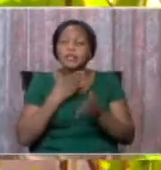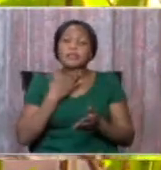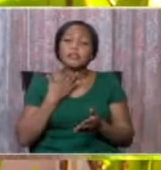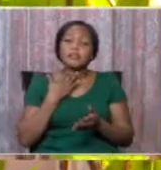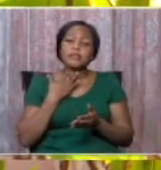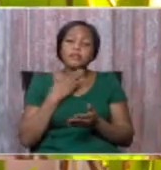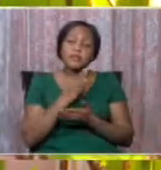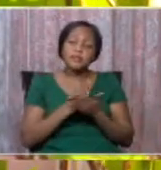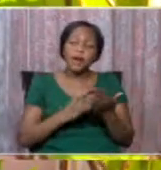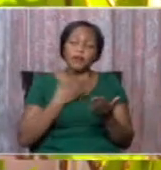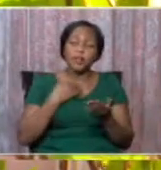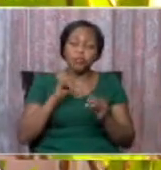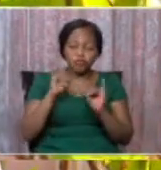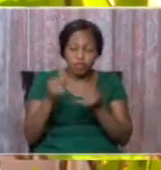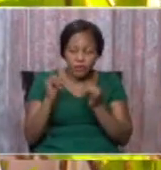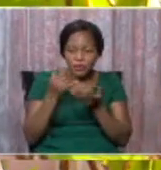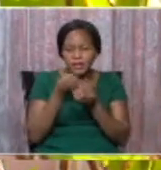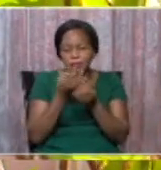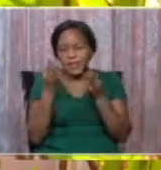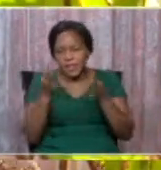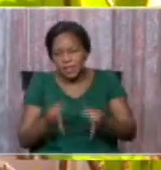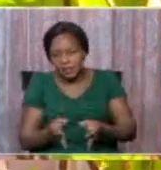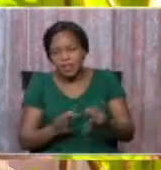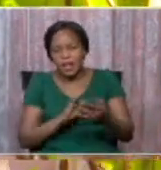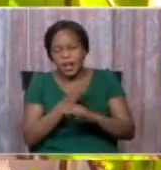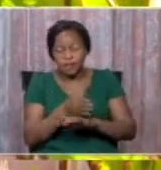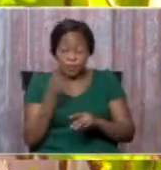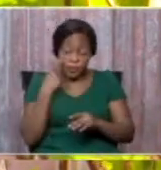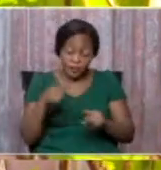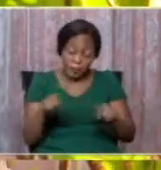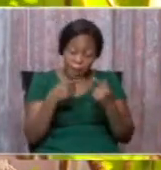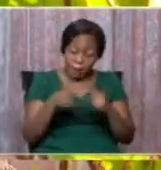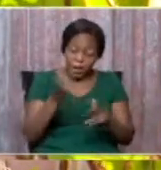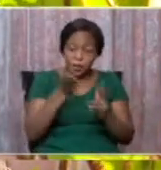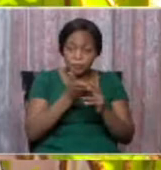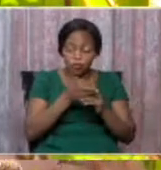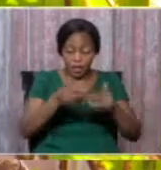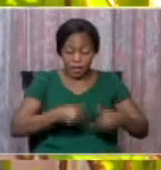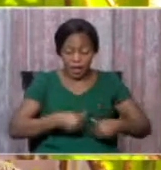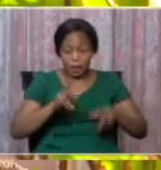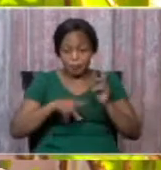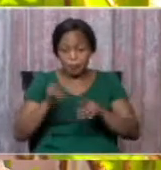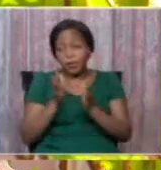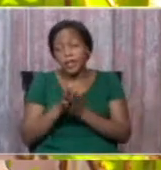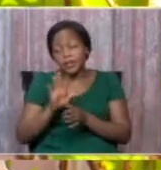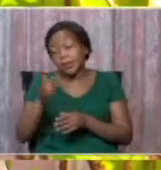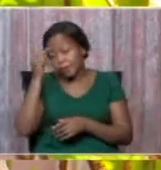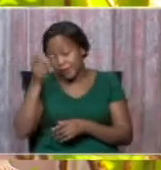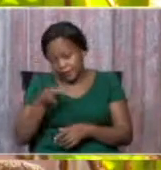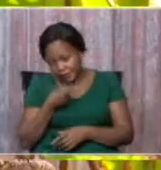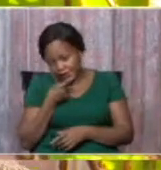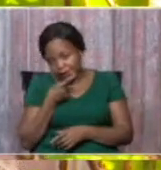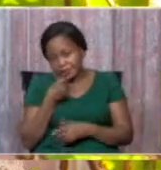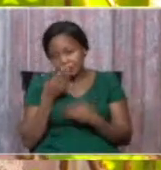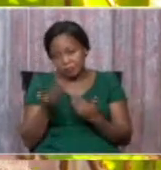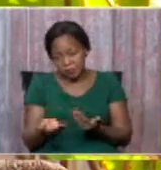most tend to be parents. So my urge is to the parents. Let us not be too hard on these young people.